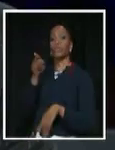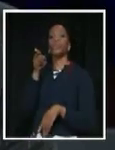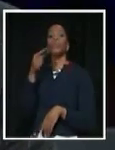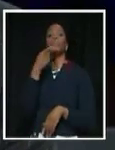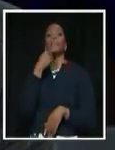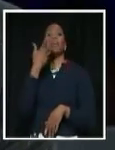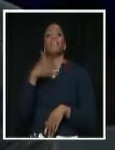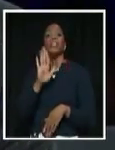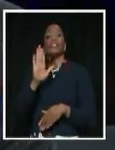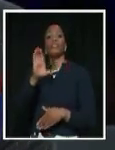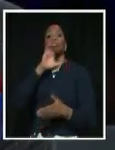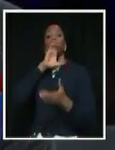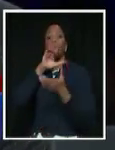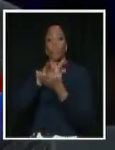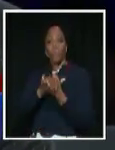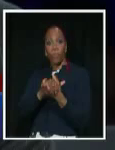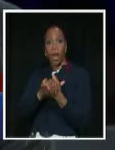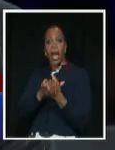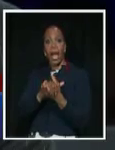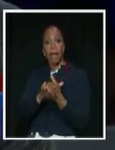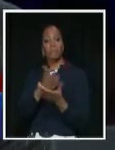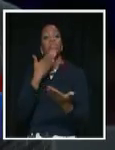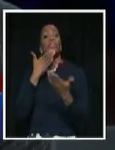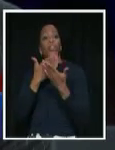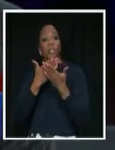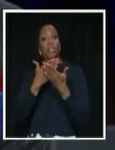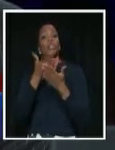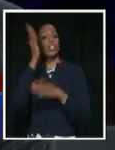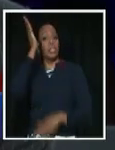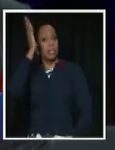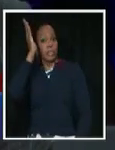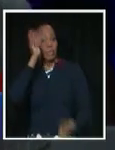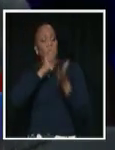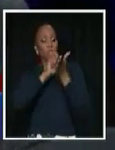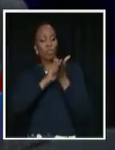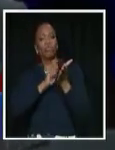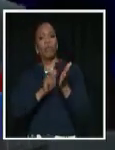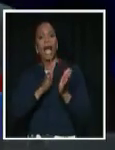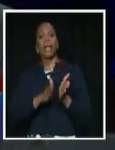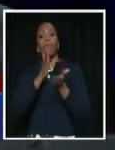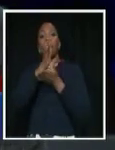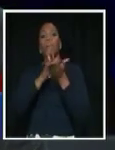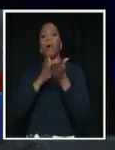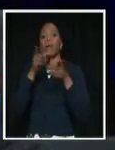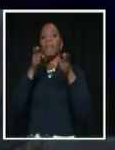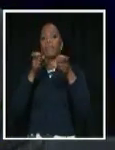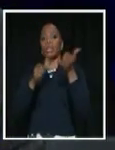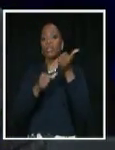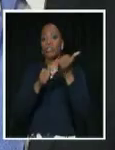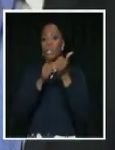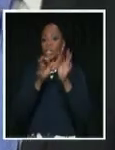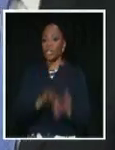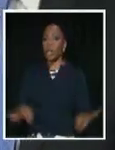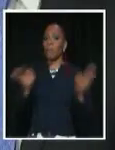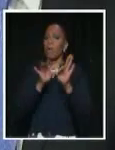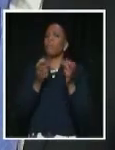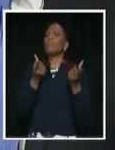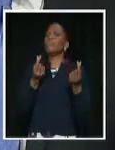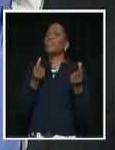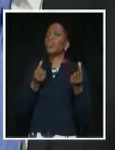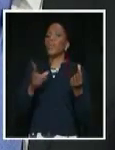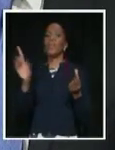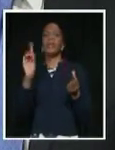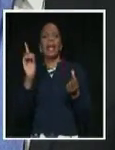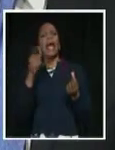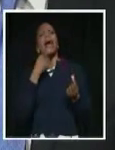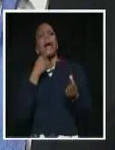your wife, Shirlane, heck of a good speechwriter, by the way, is going to be a key part of your administration. What's she going to do? No, I've said she's going to play a